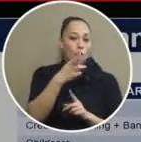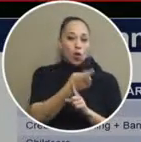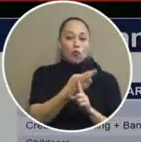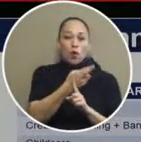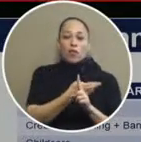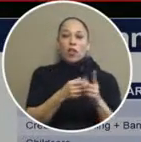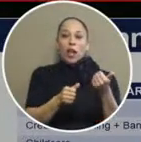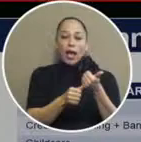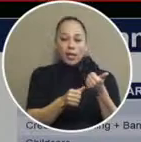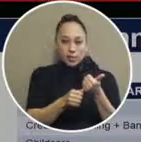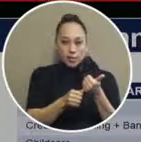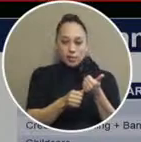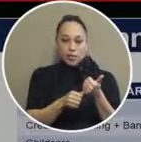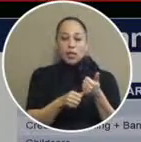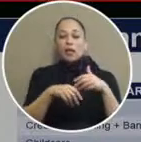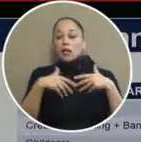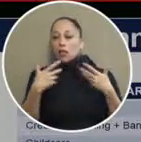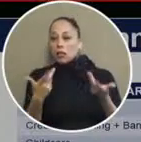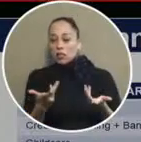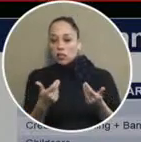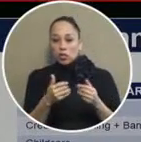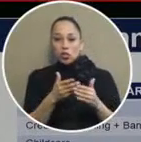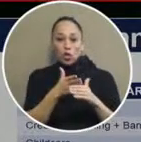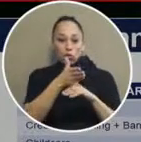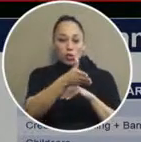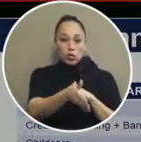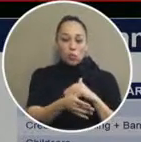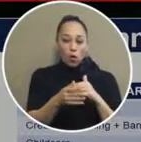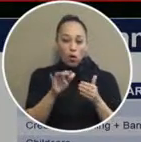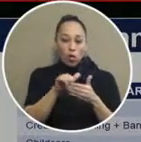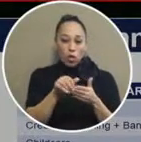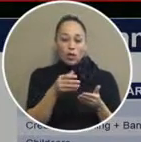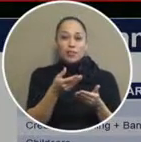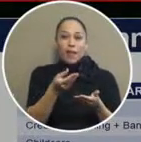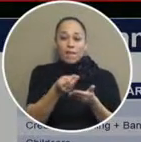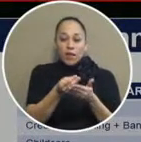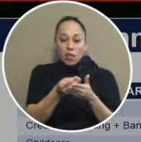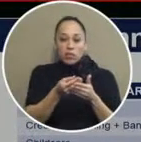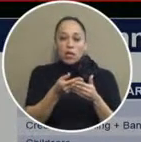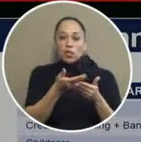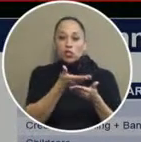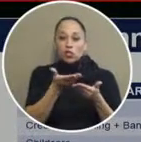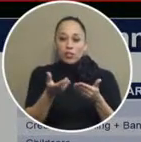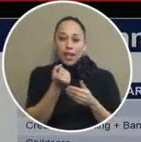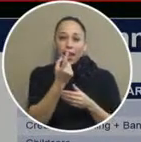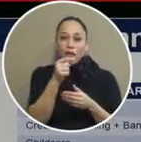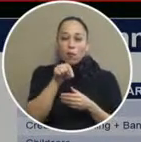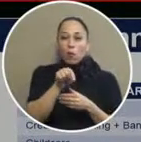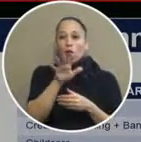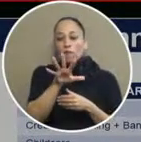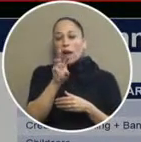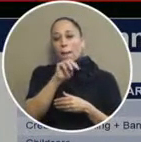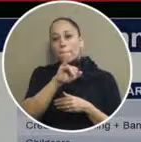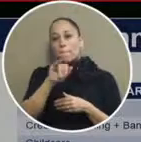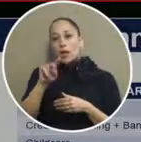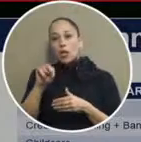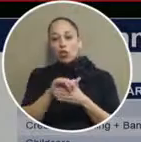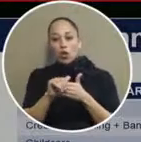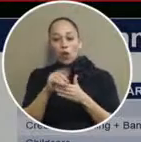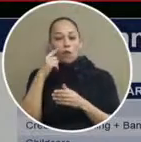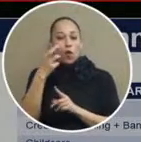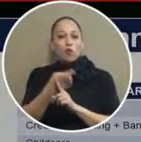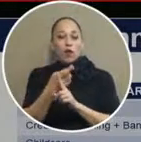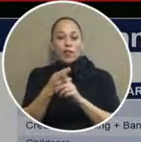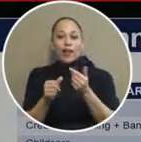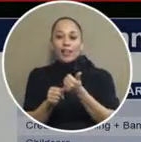rental assistance. And so across the board between these funding sources, we're allocating $11.5 million towards rental